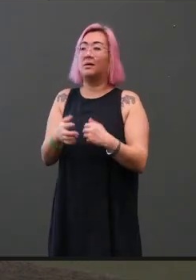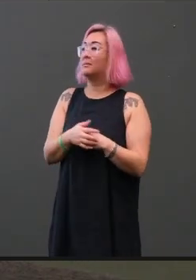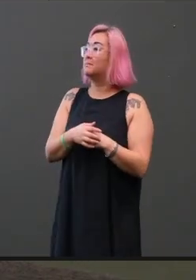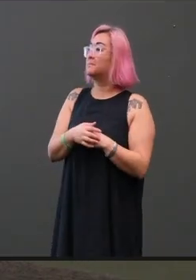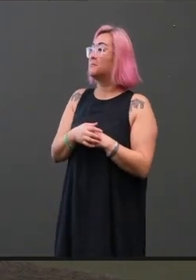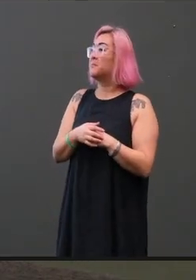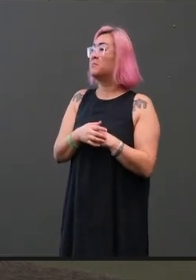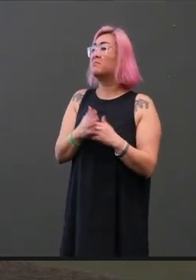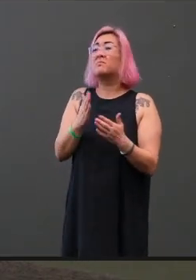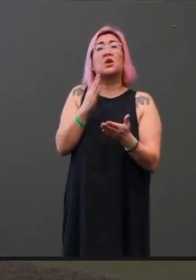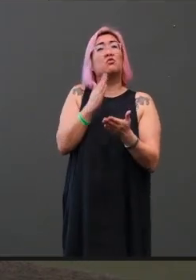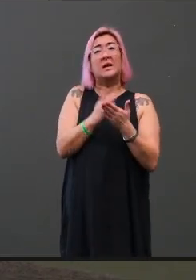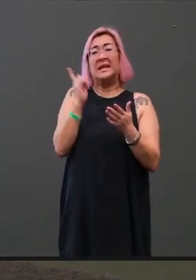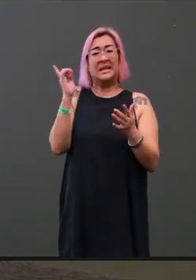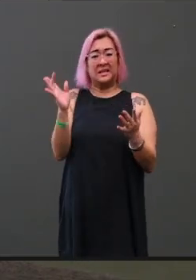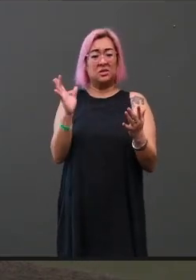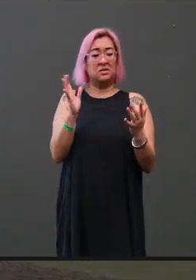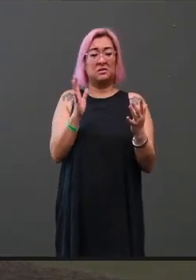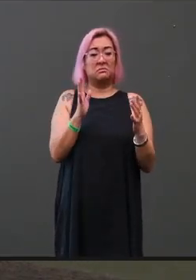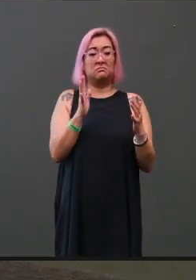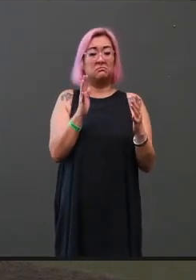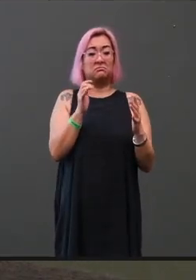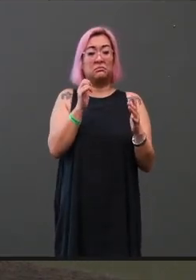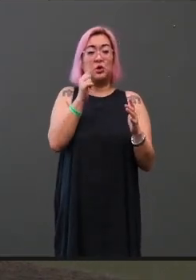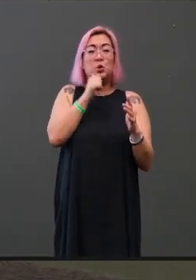instead of forcing one approach.